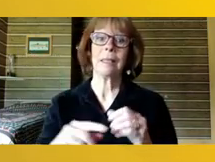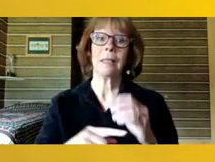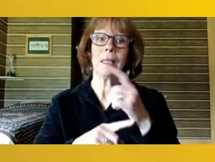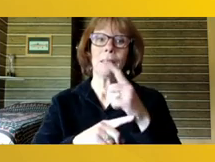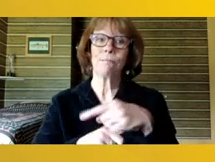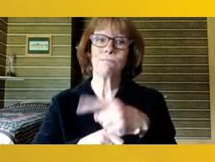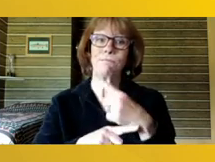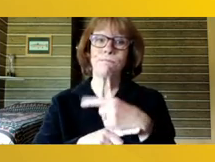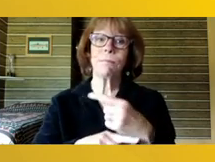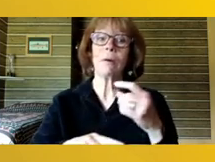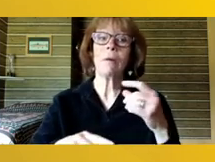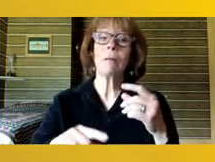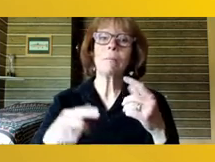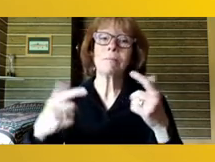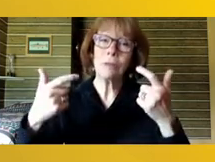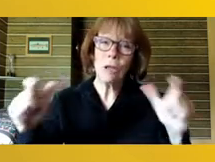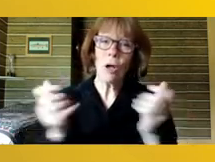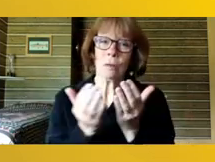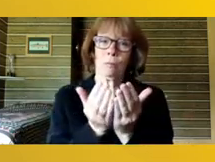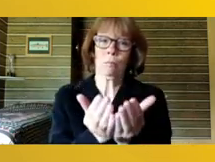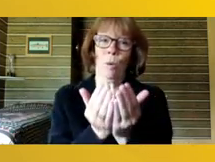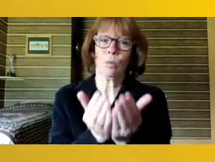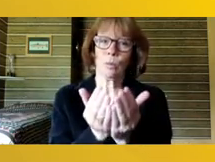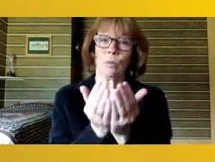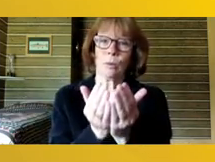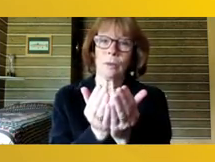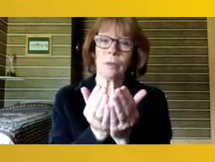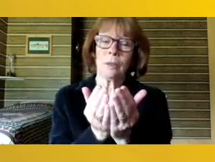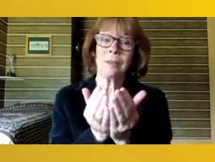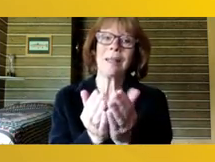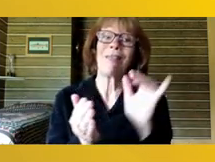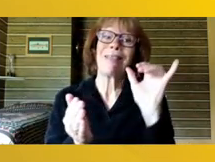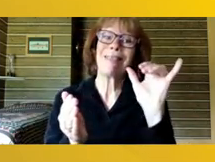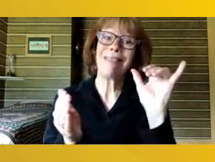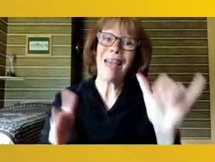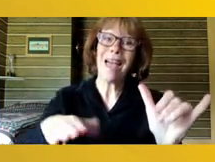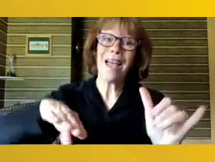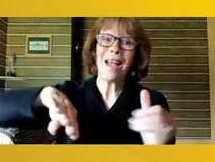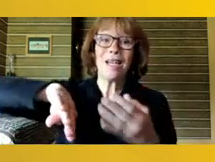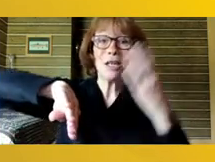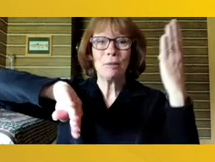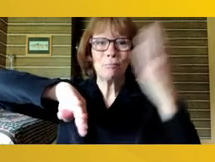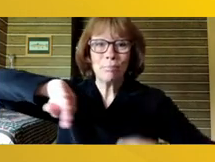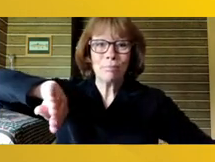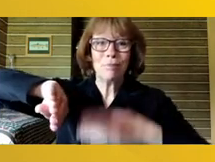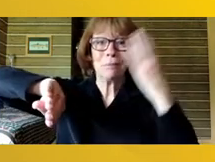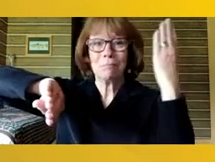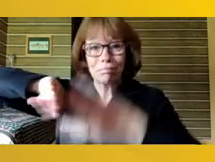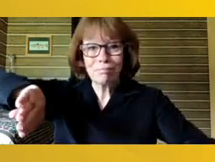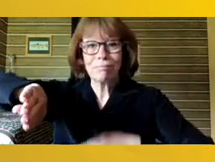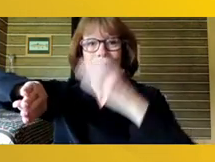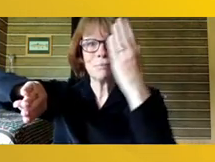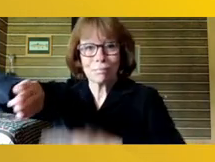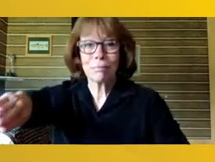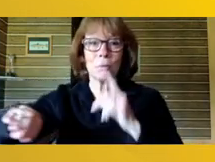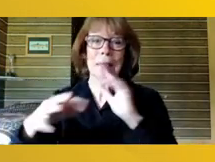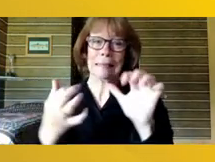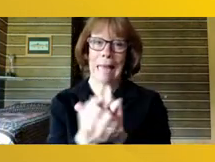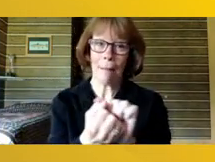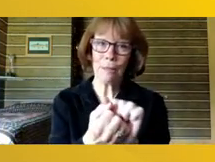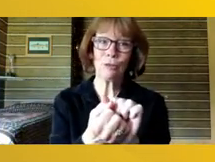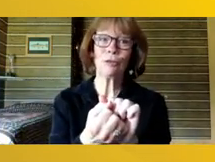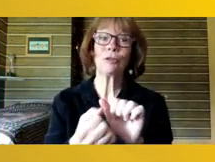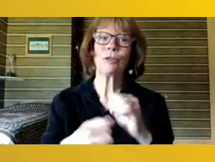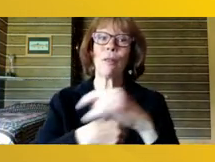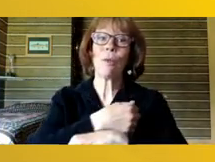boats, they can really cause damage and injury and mortality to large whales. And you can see in that